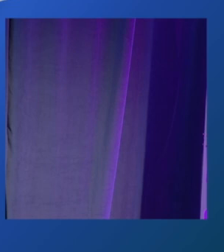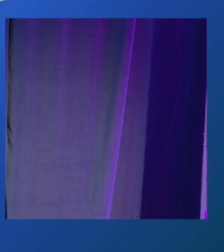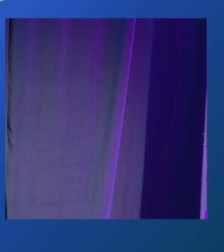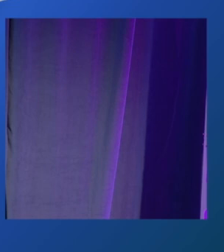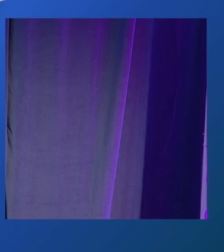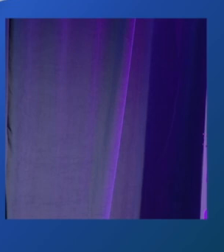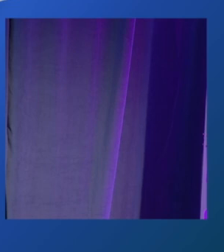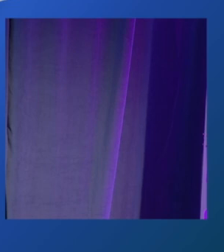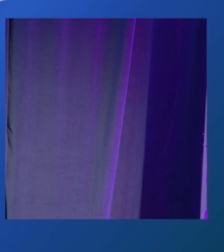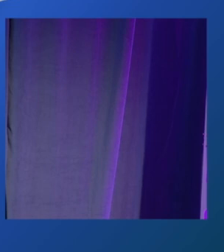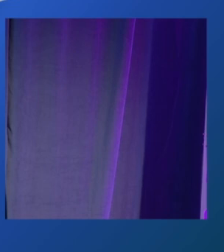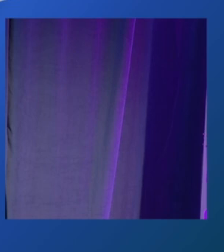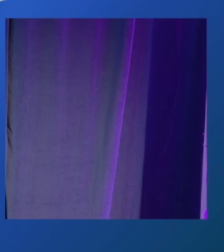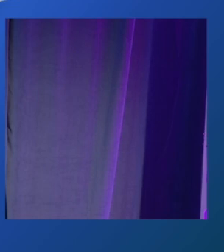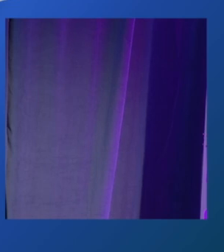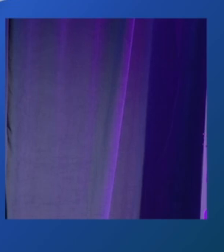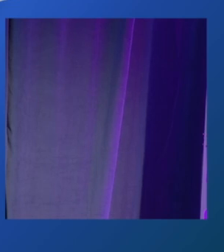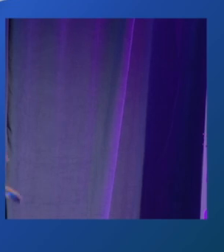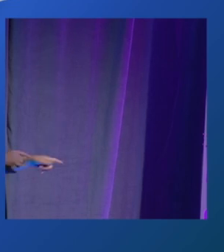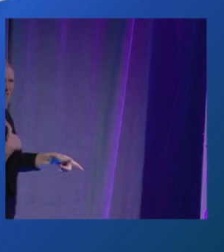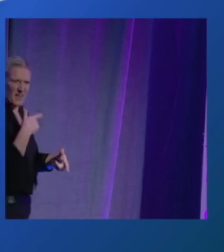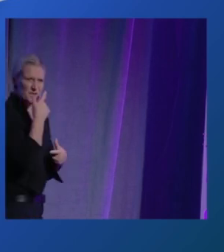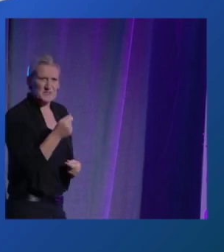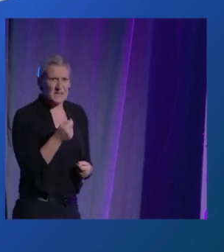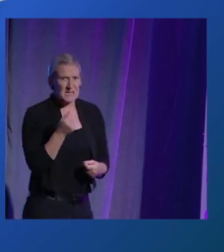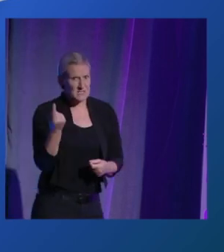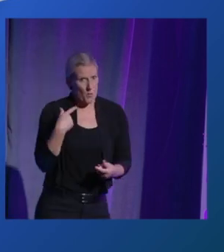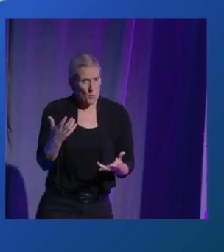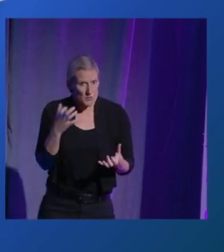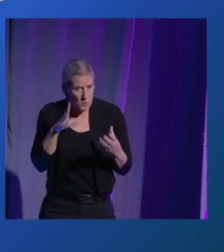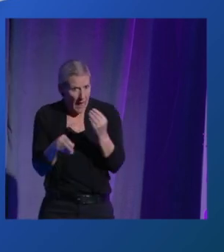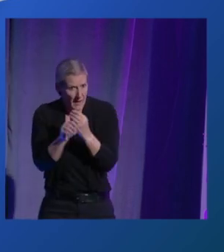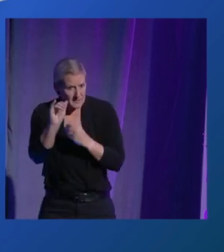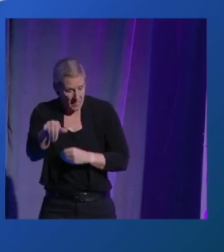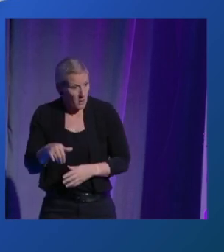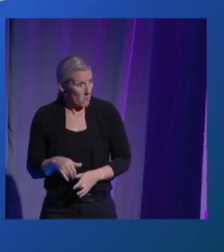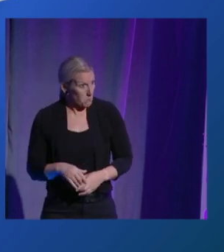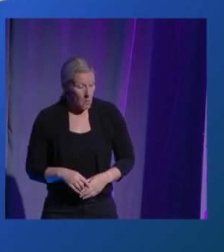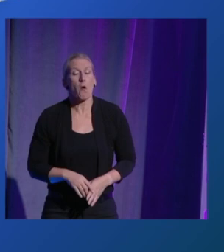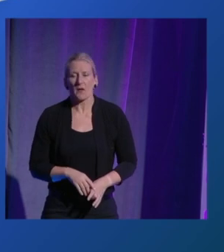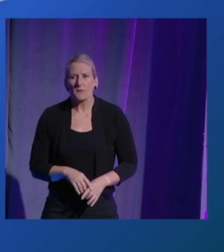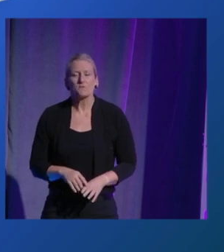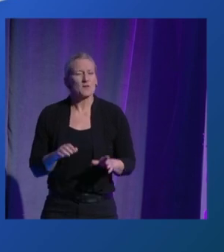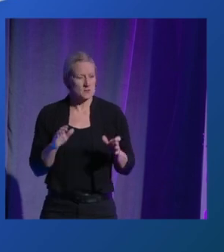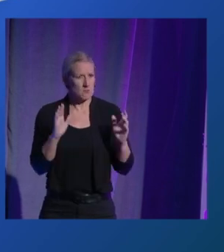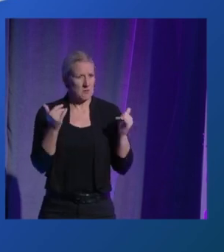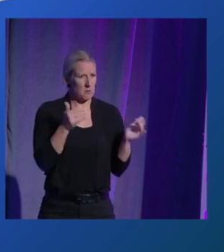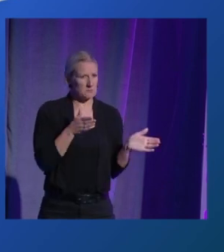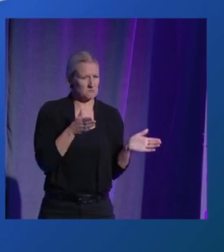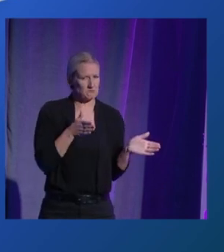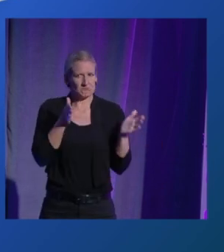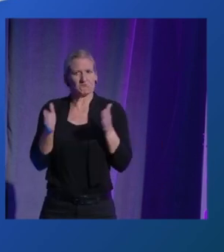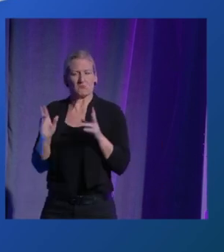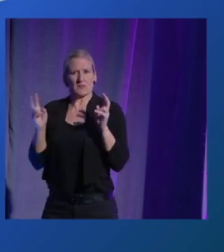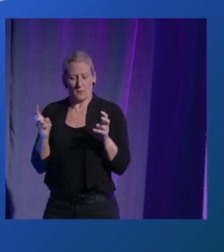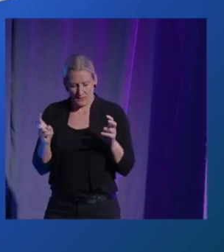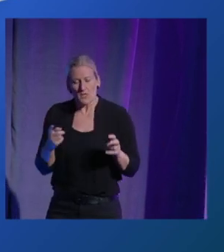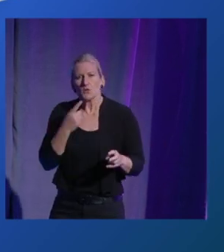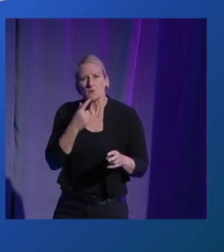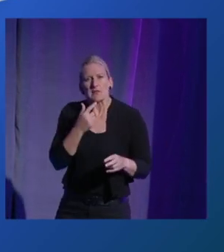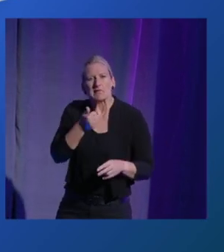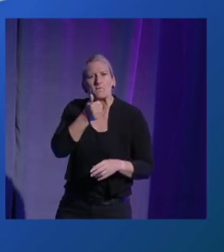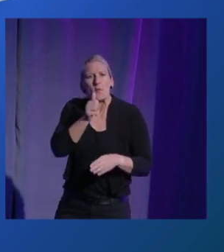can okay so switching you had you've talked a little bit about um the commercial components of this I'd